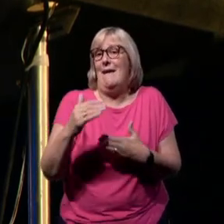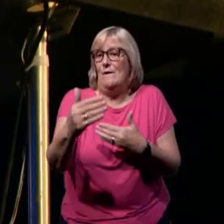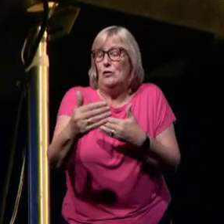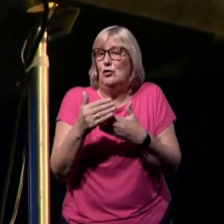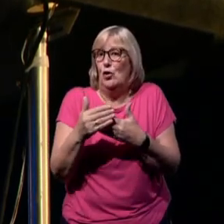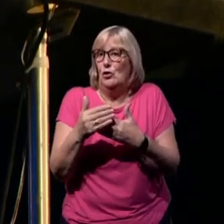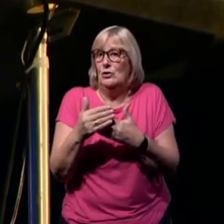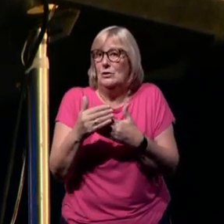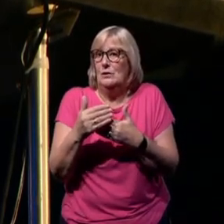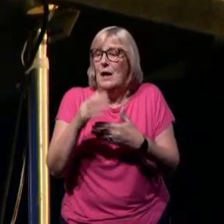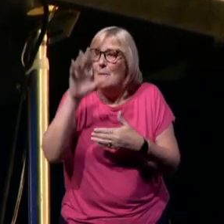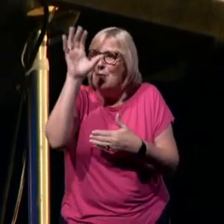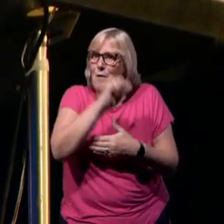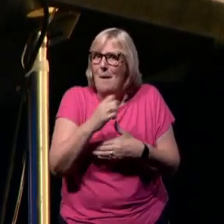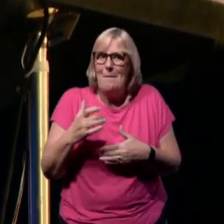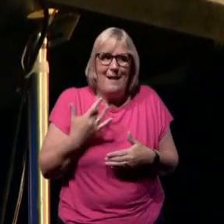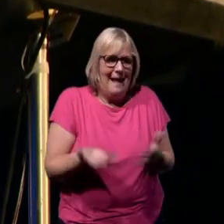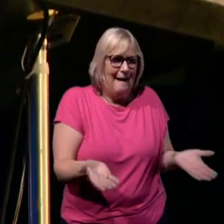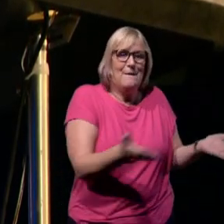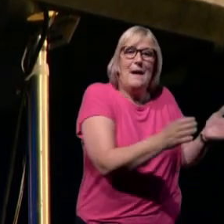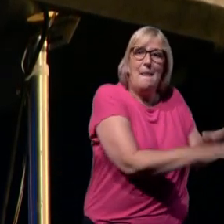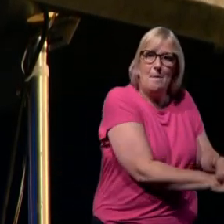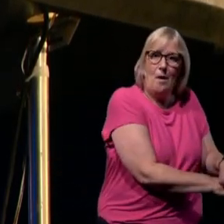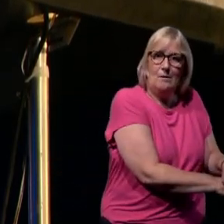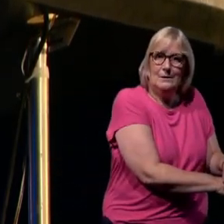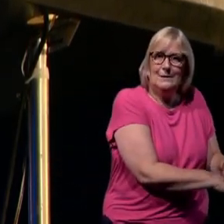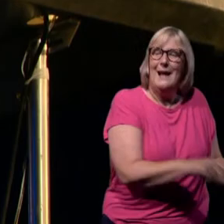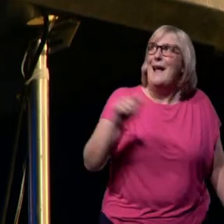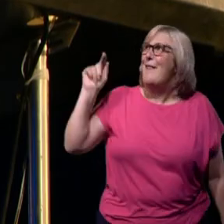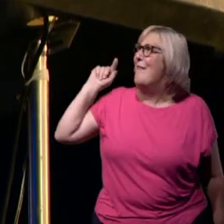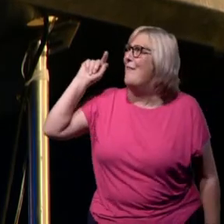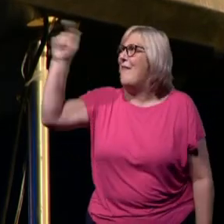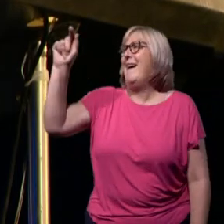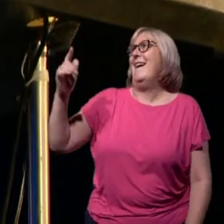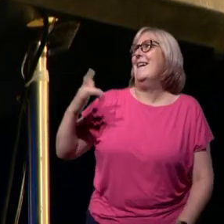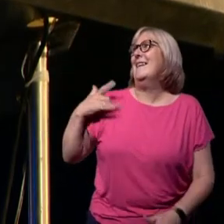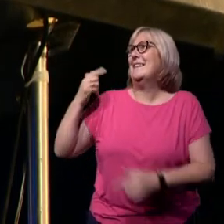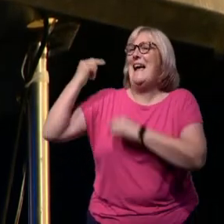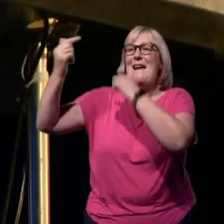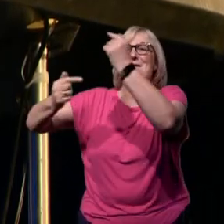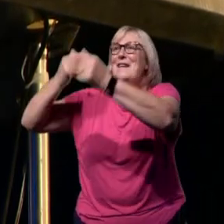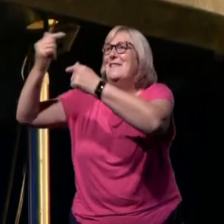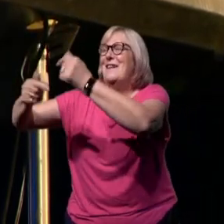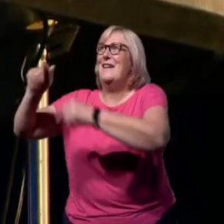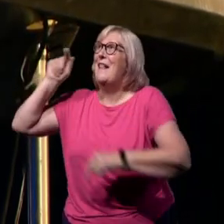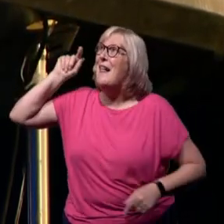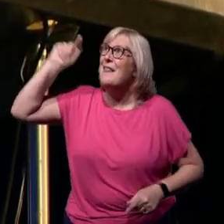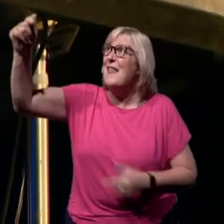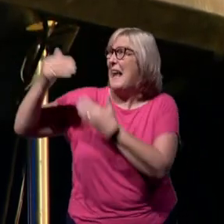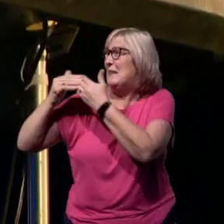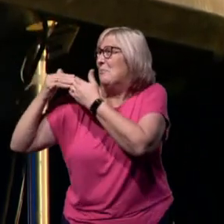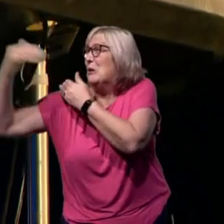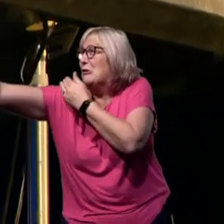And proclaiming Jesus matters, and God will give us far more in the life to come.